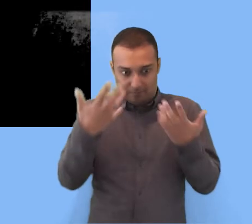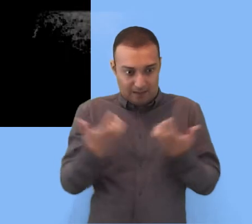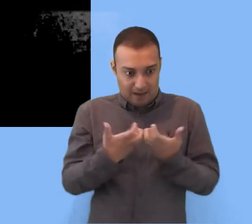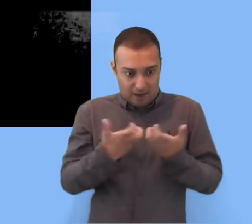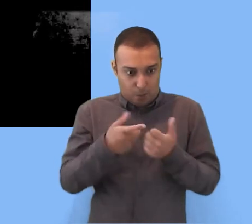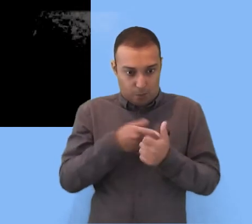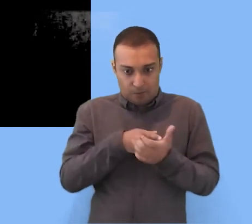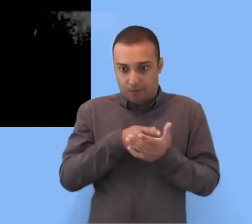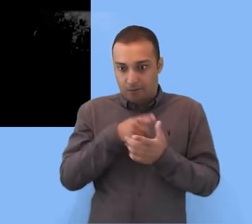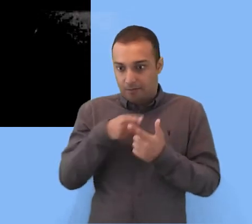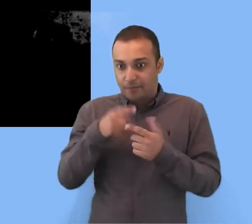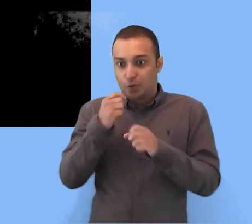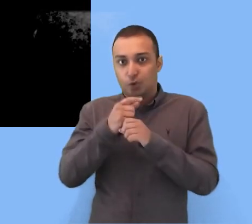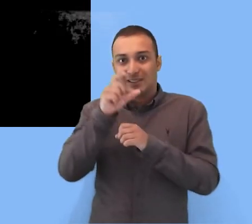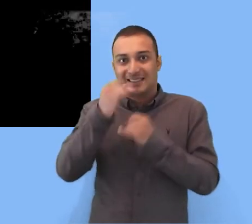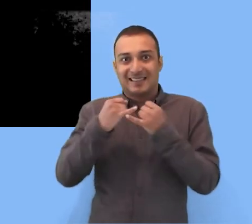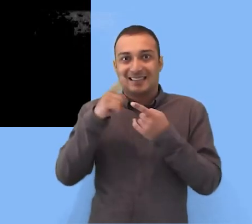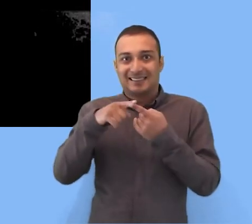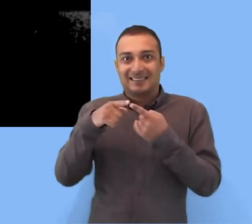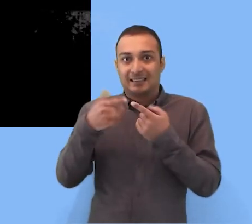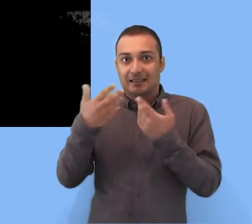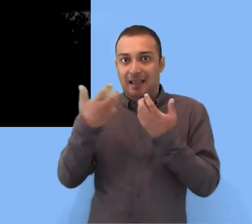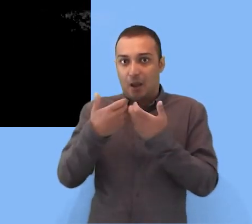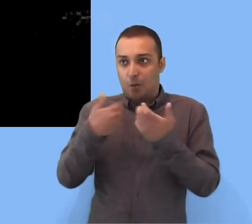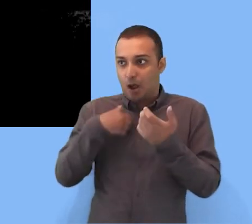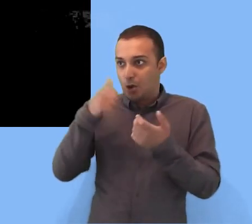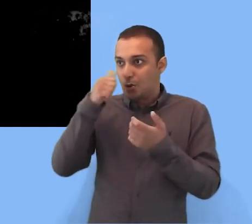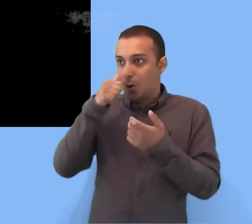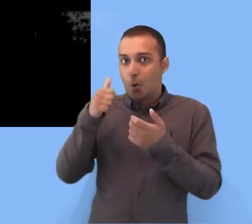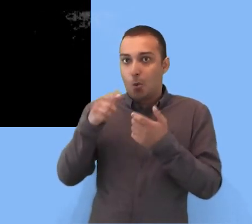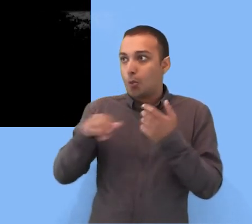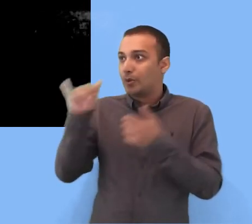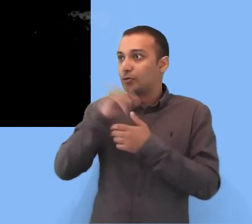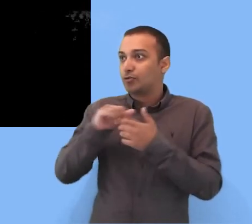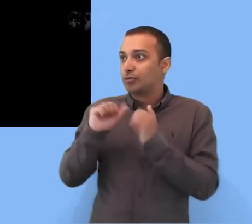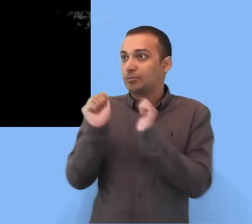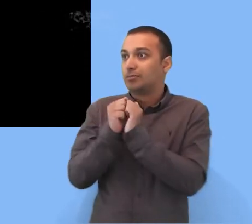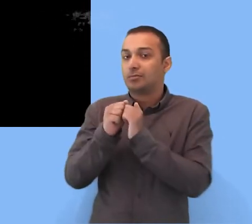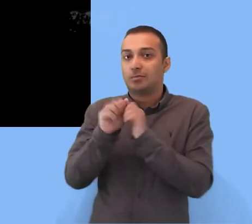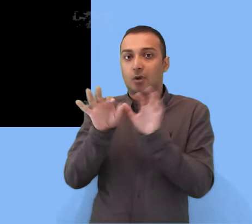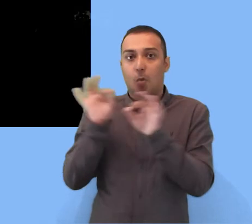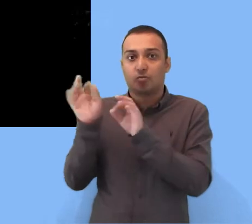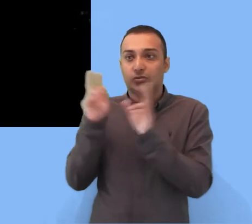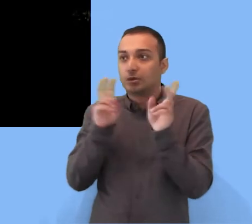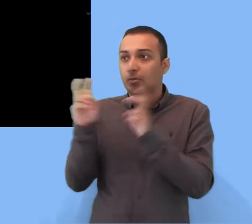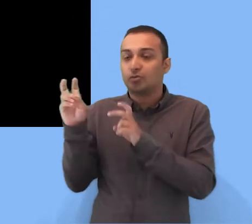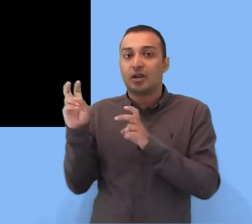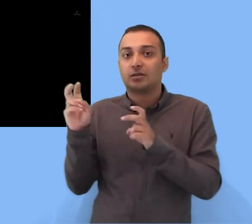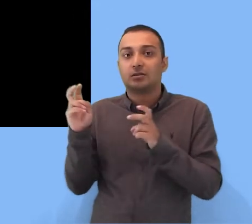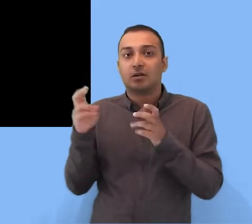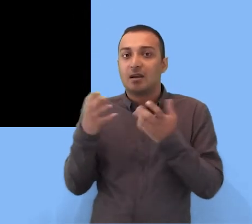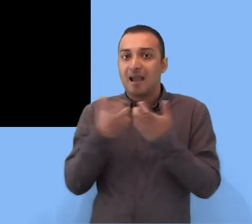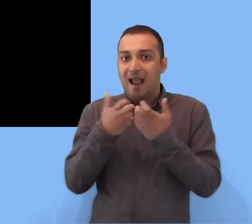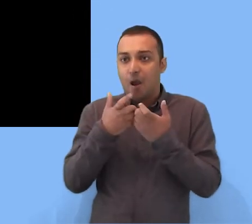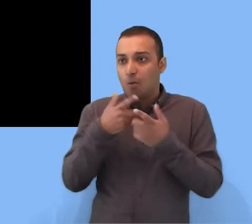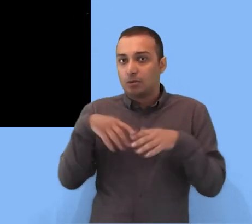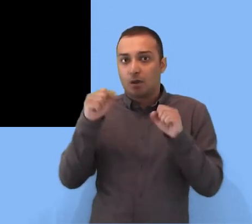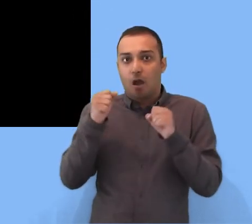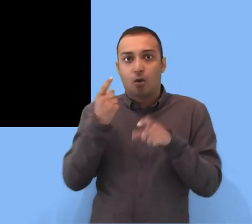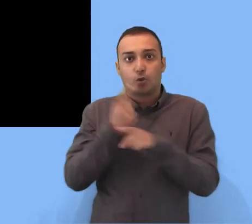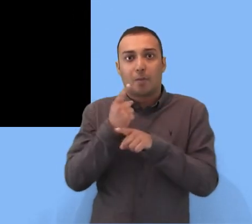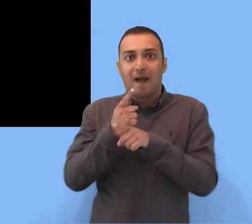you start talking to your 5, 6, 12-year-old about what university could be like if you've never been to